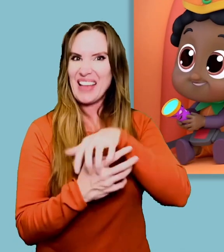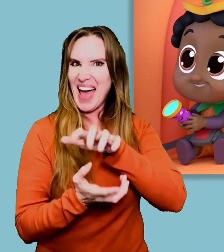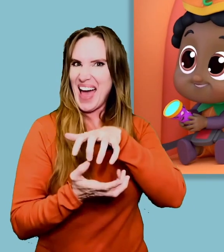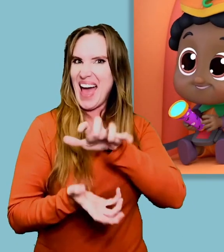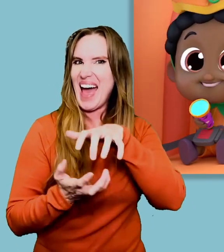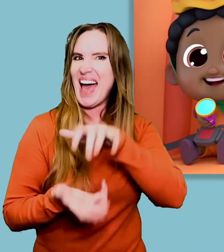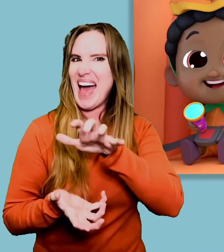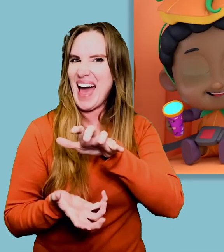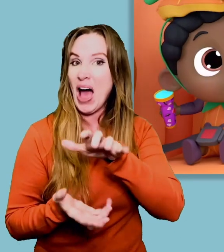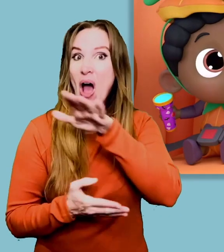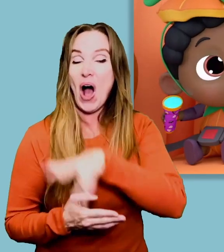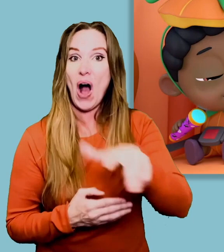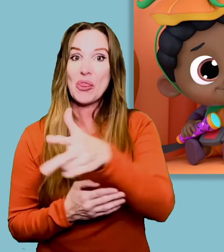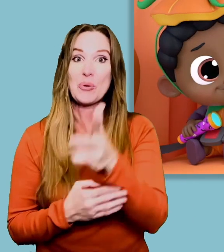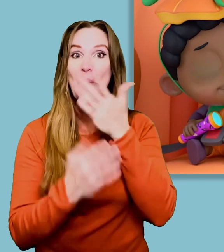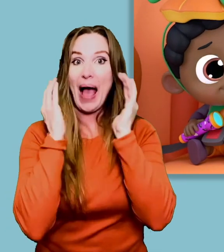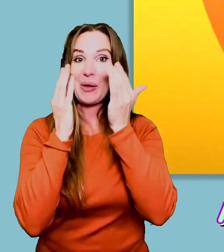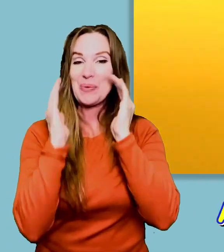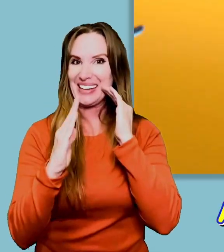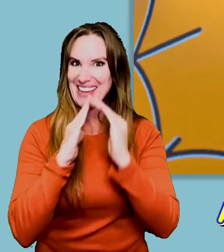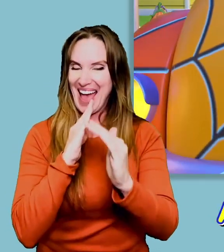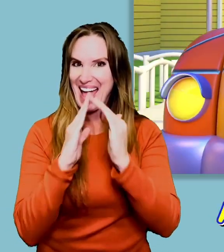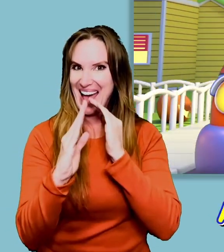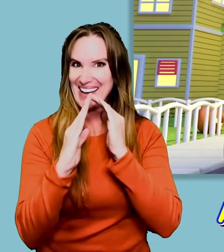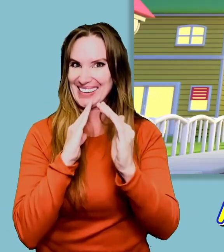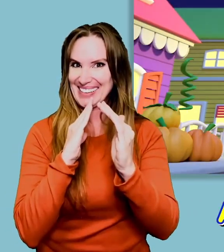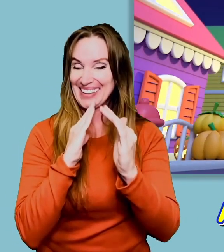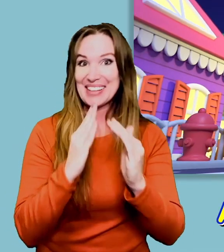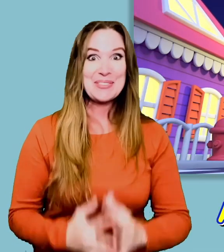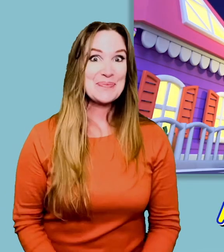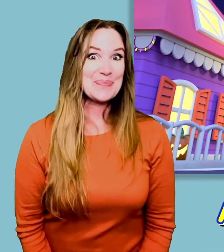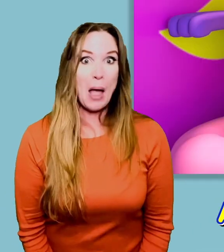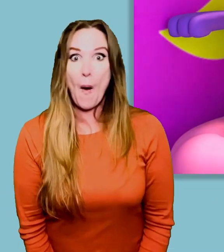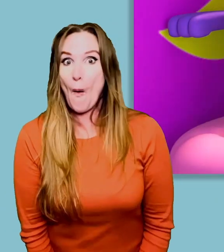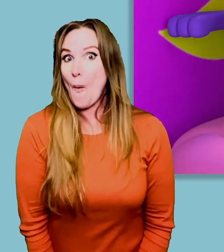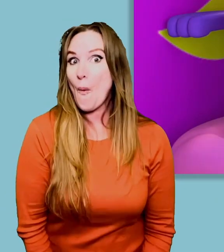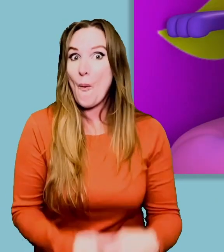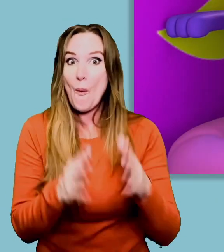The witch on the bus goes all through Halloween Town.